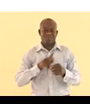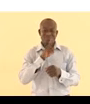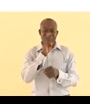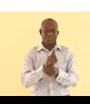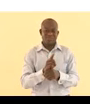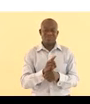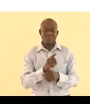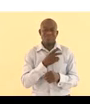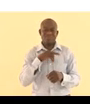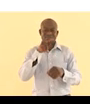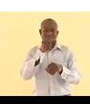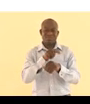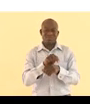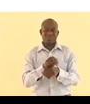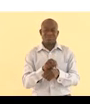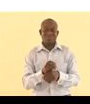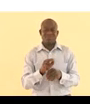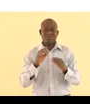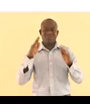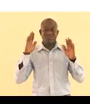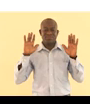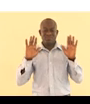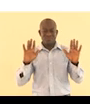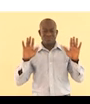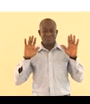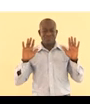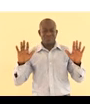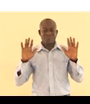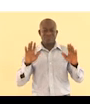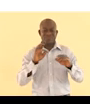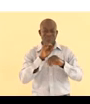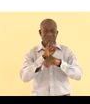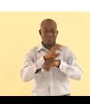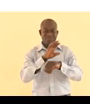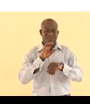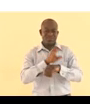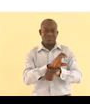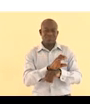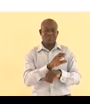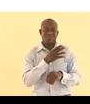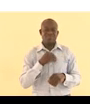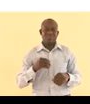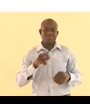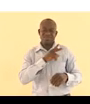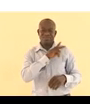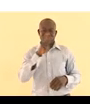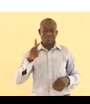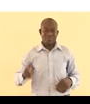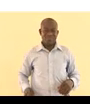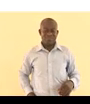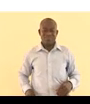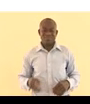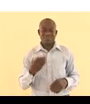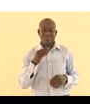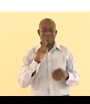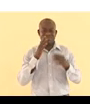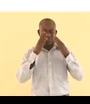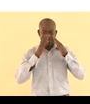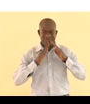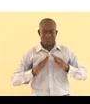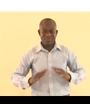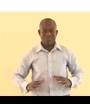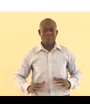Jesus is Isaiah's what? Wonderful Counselor and Prince of Peace. Isaiah 9:6. Jesus is